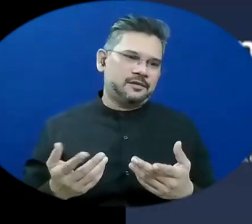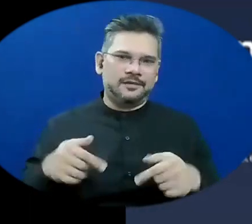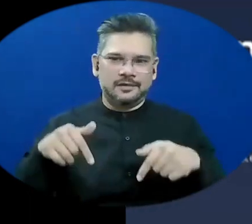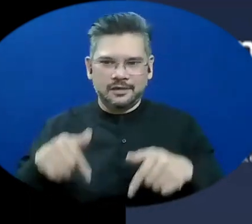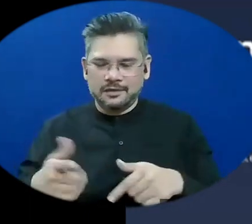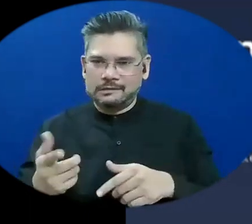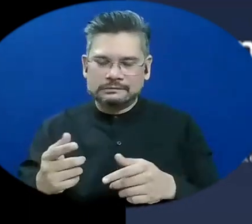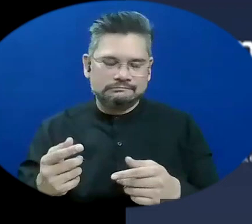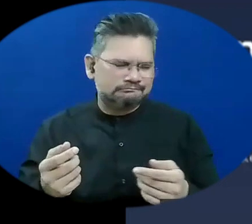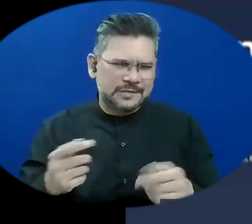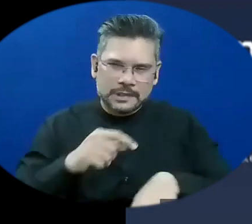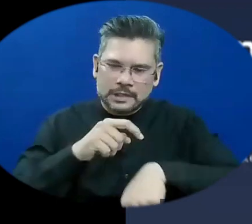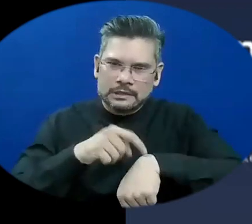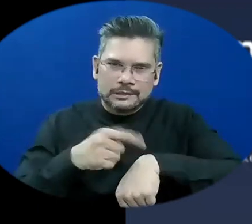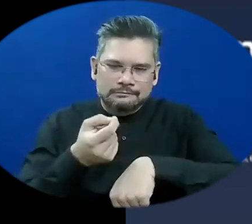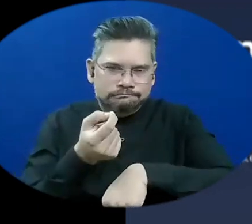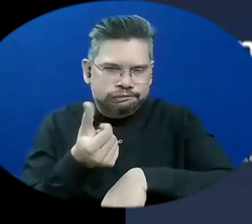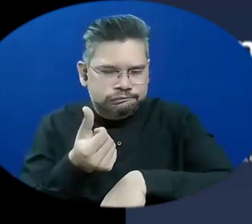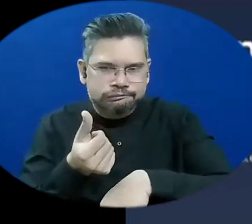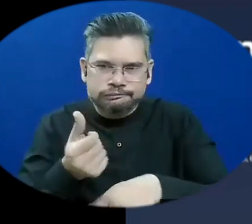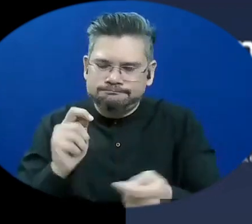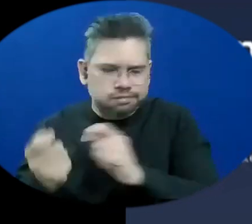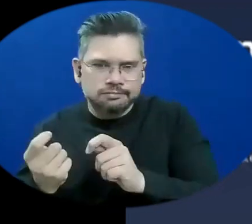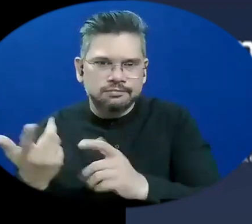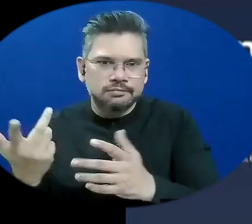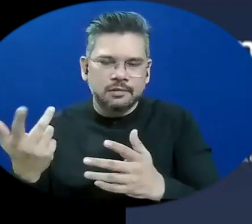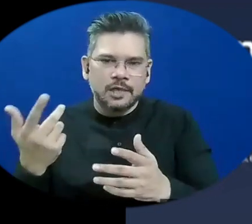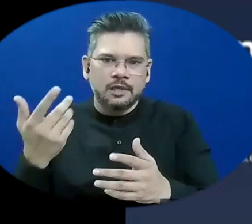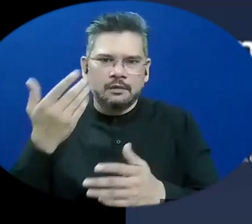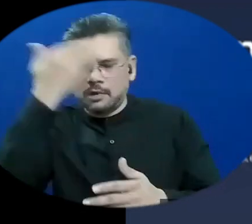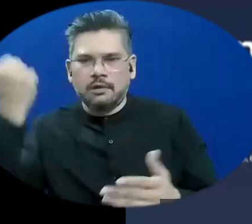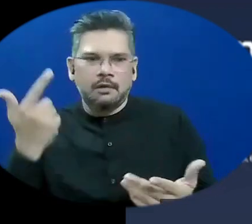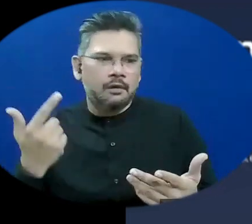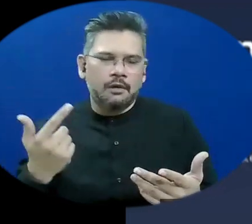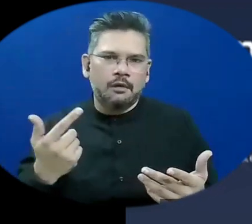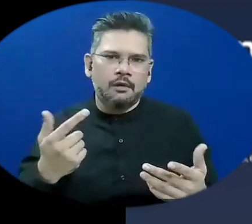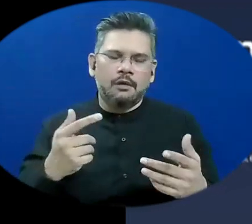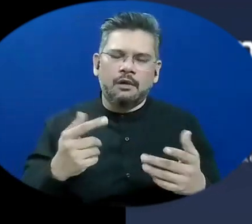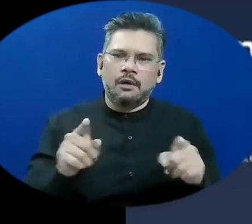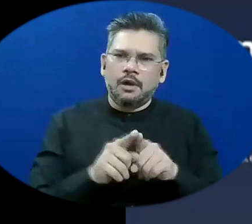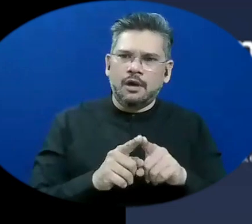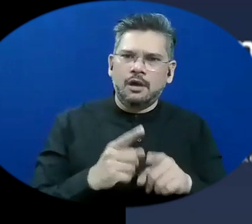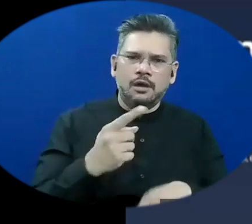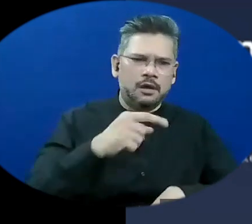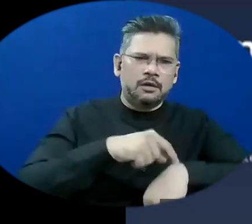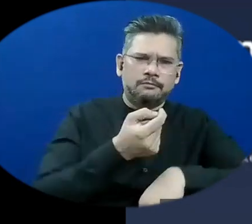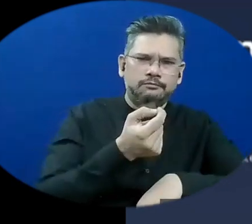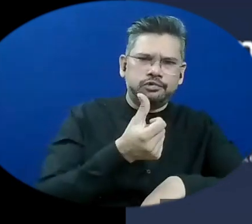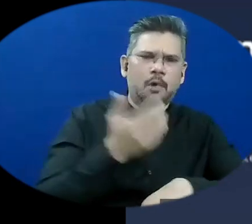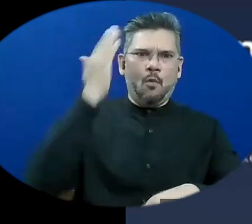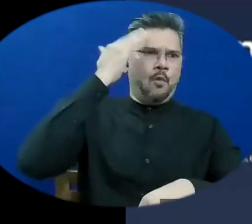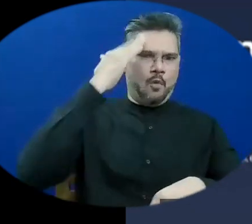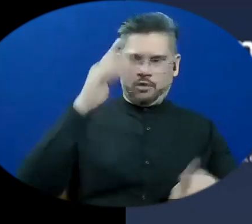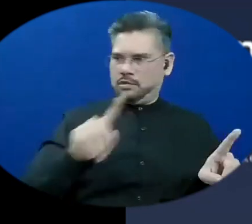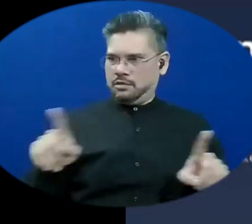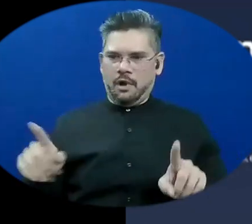difficulty. Suddenly she would be conscious of what was going on with her, and then suddenly disappeared, and it can be frustrating,